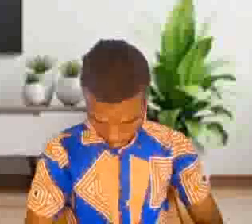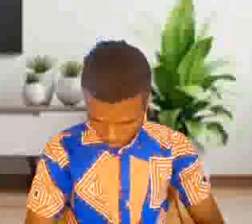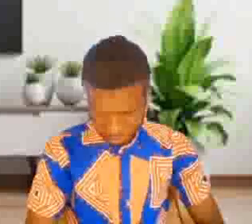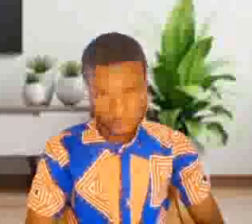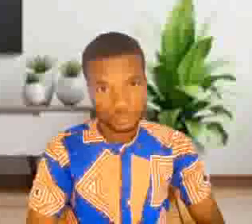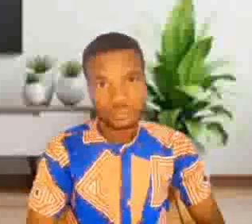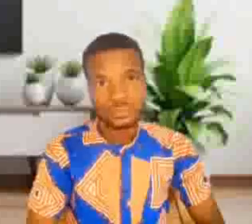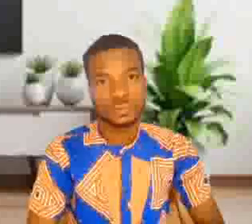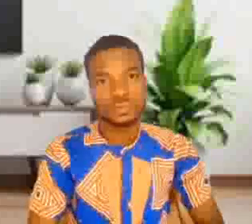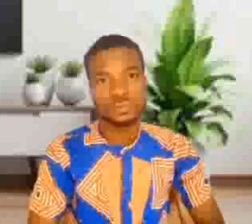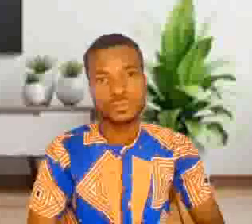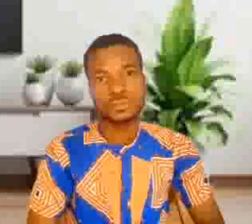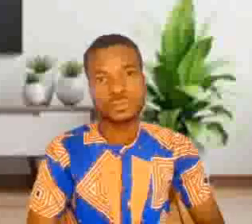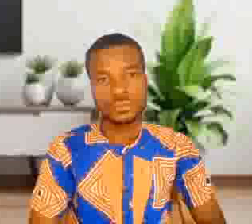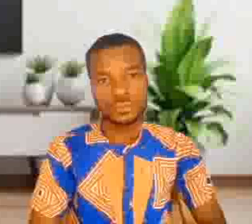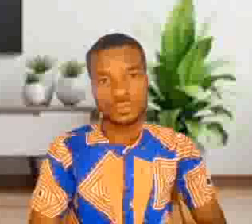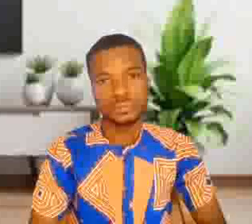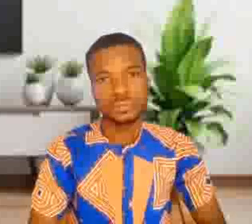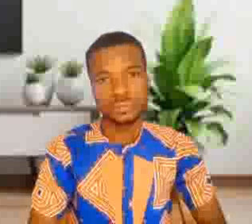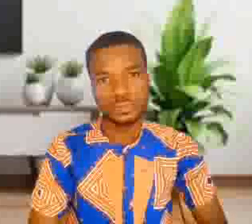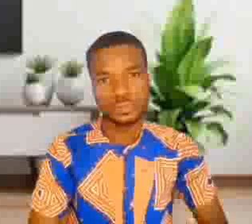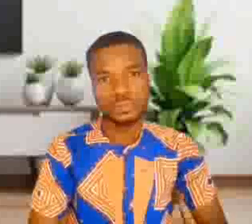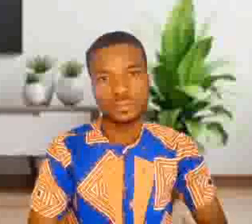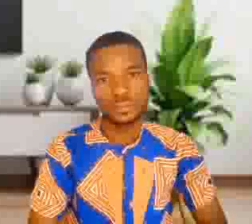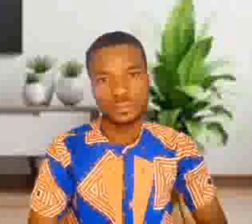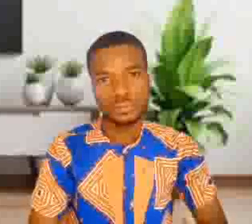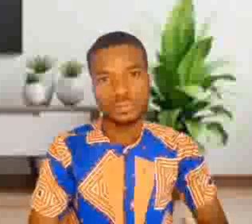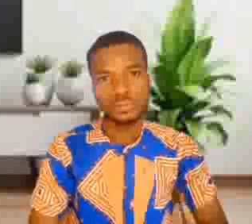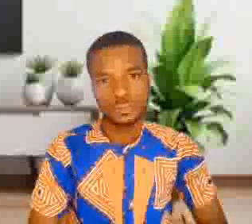God had created the world,